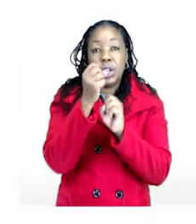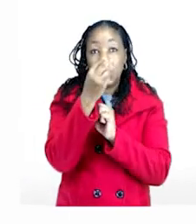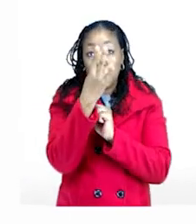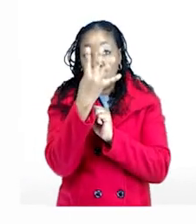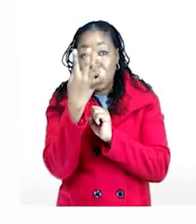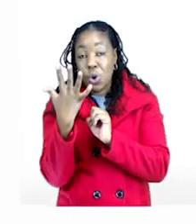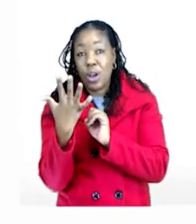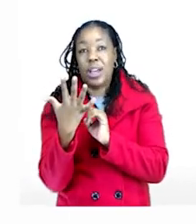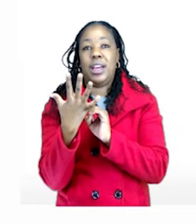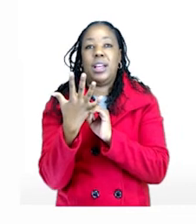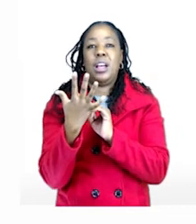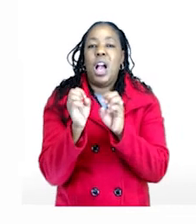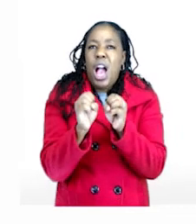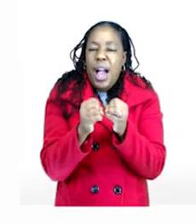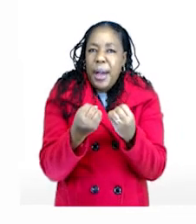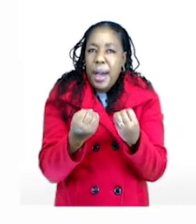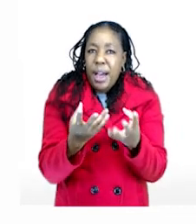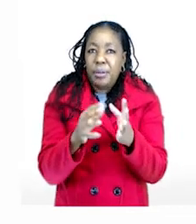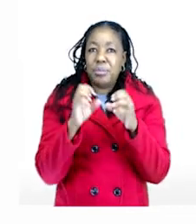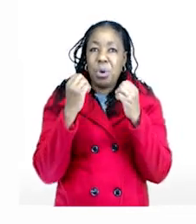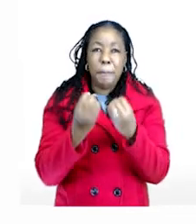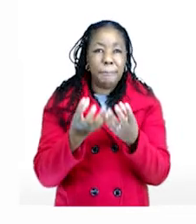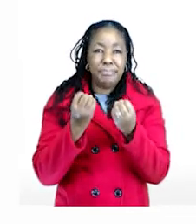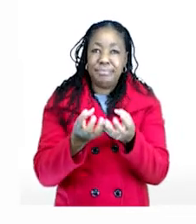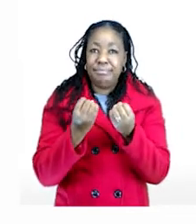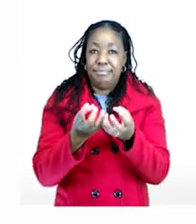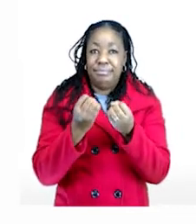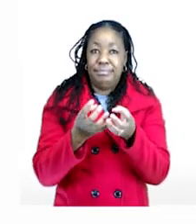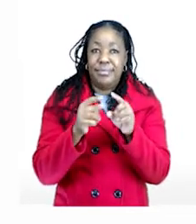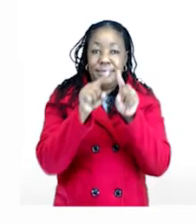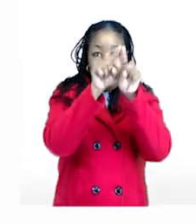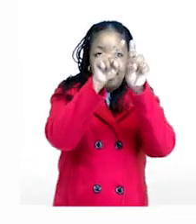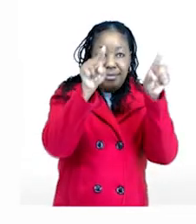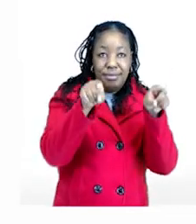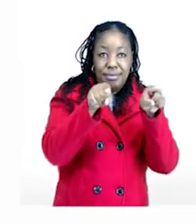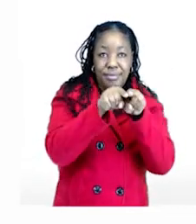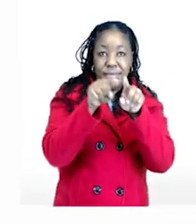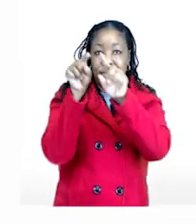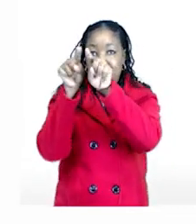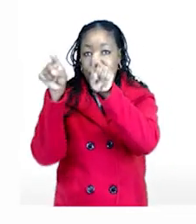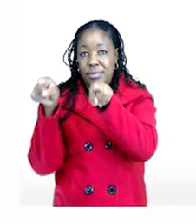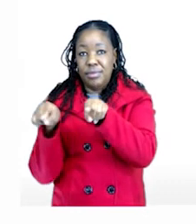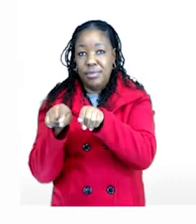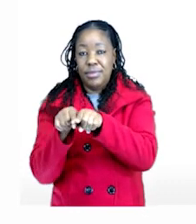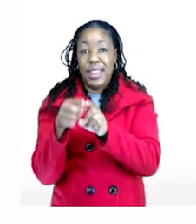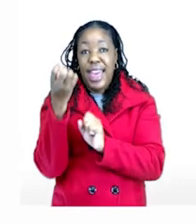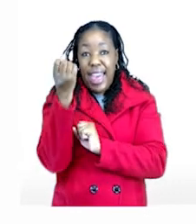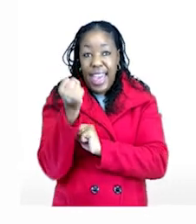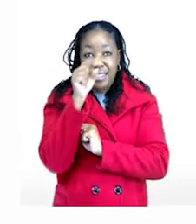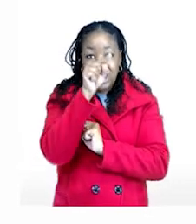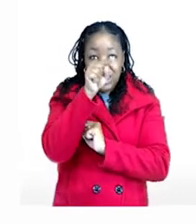earlier. Now let's find out which block has the most number of